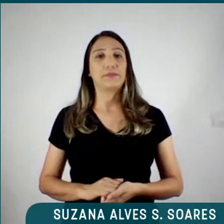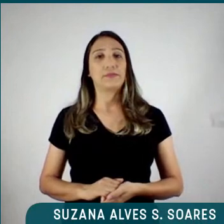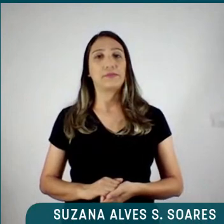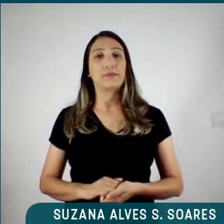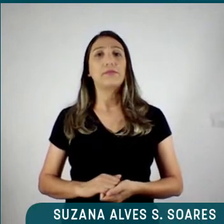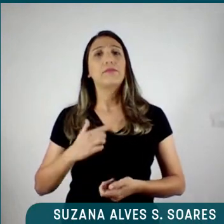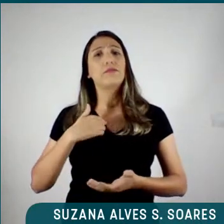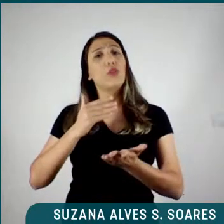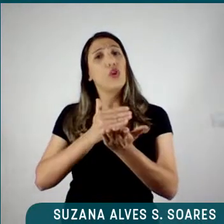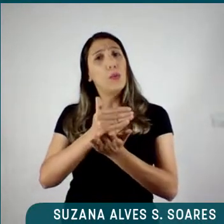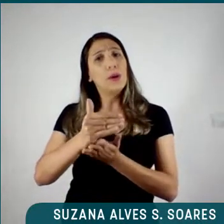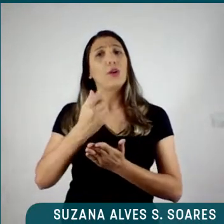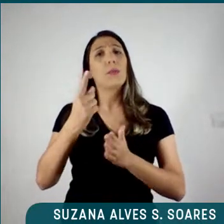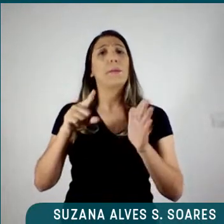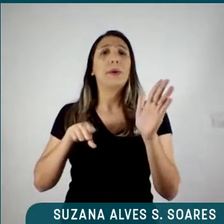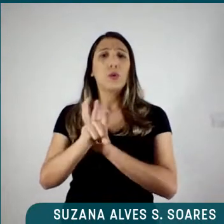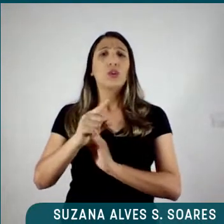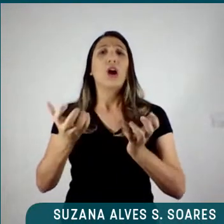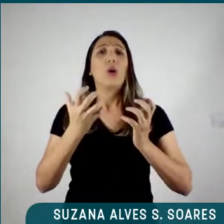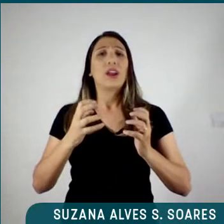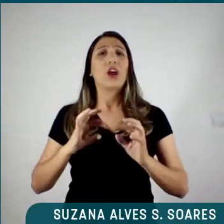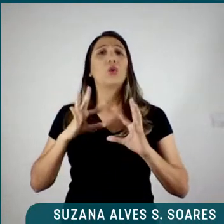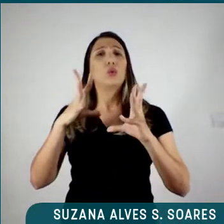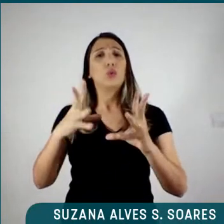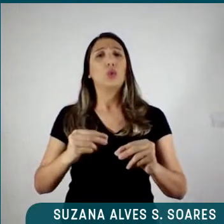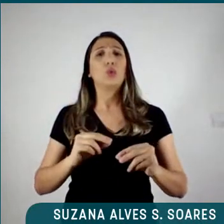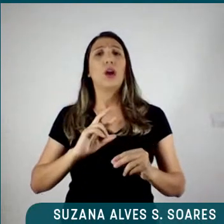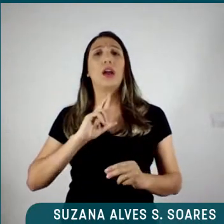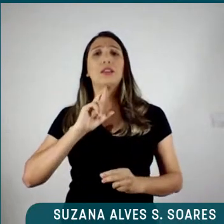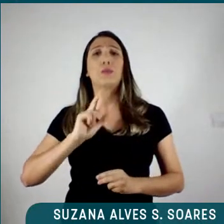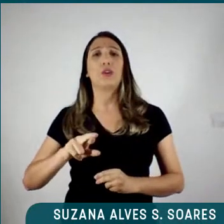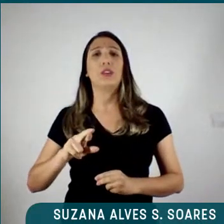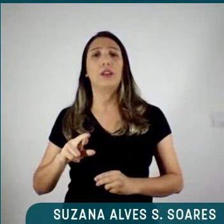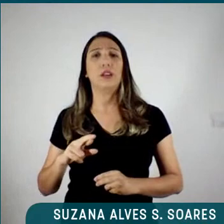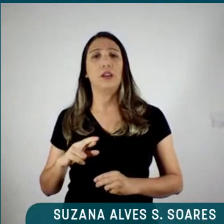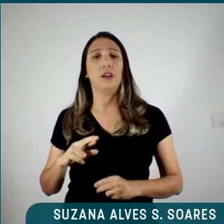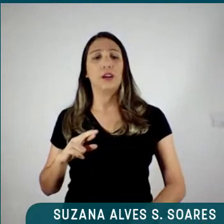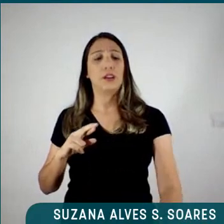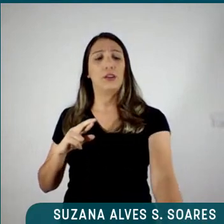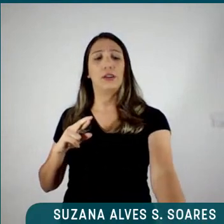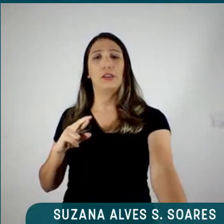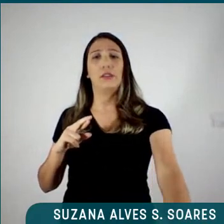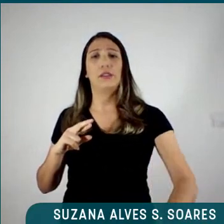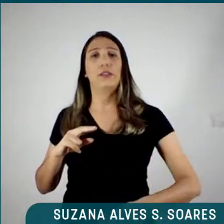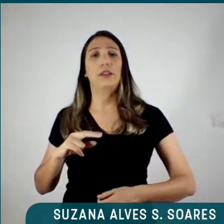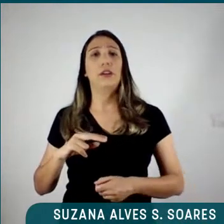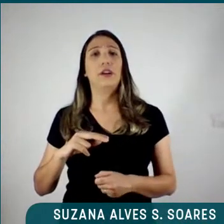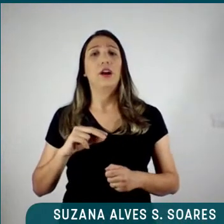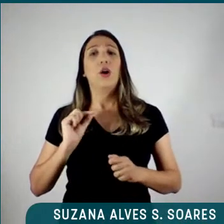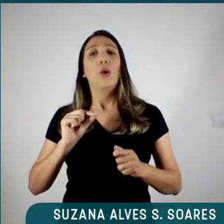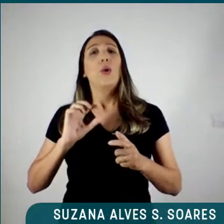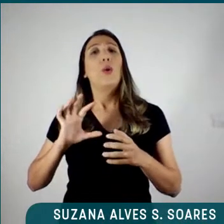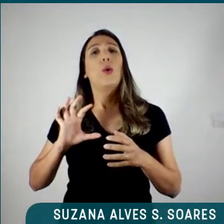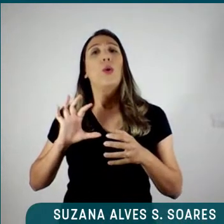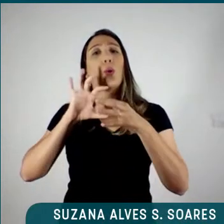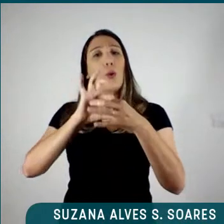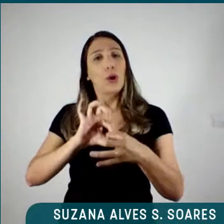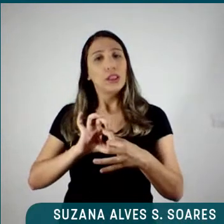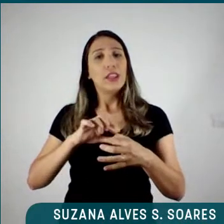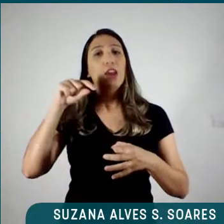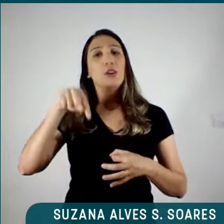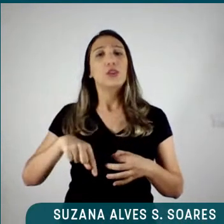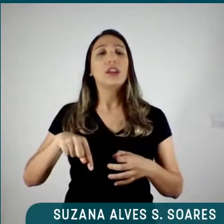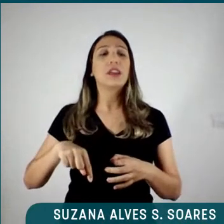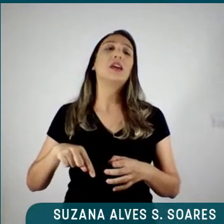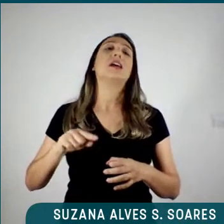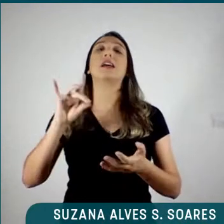Evelle, who is the voice of the Black feminists in Brazil, and an entrepreneur. I would